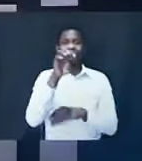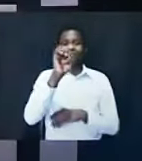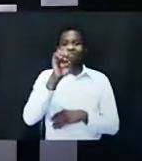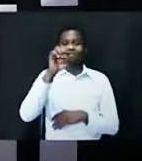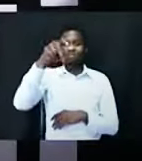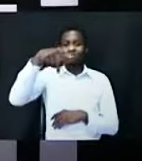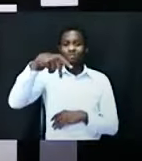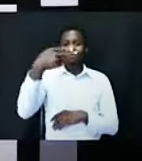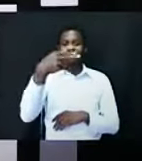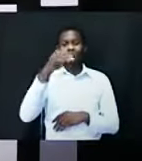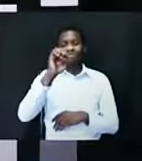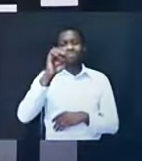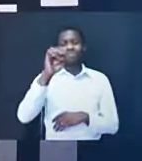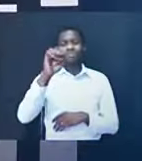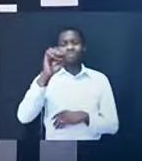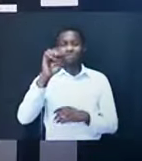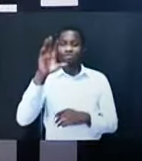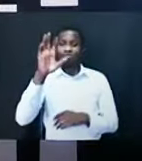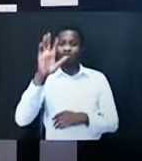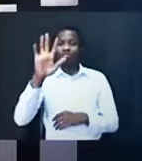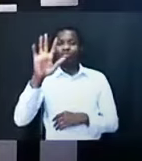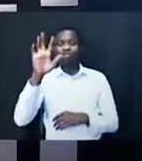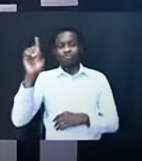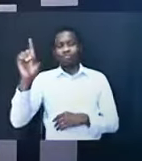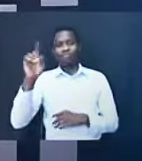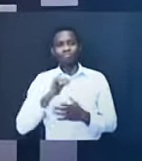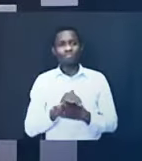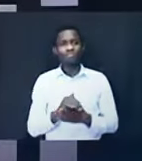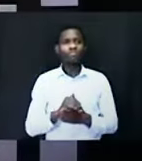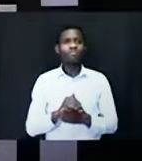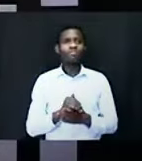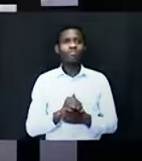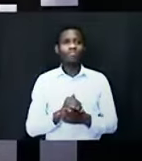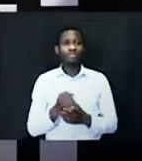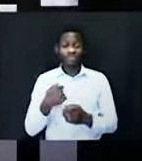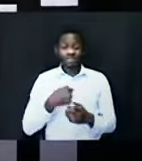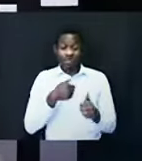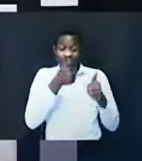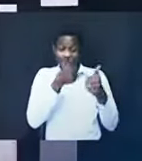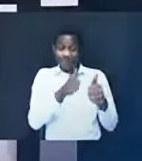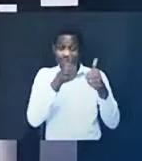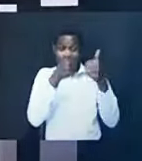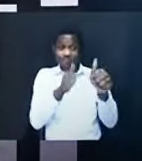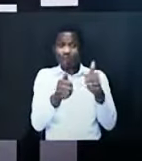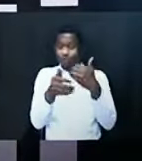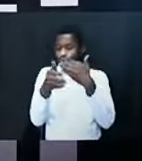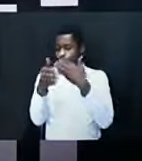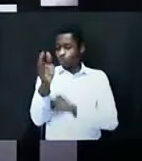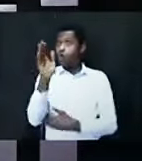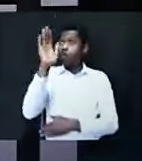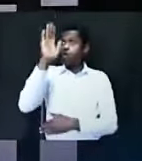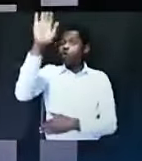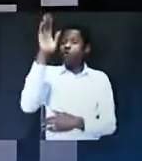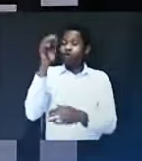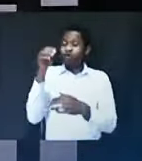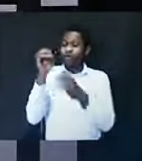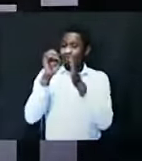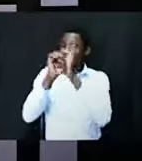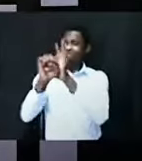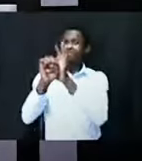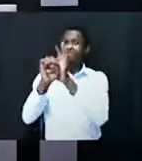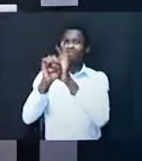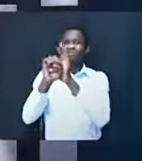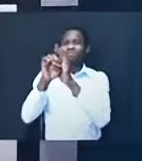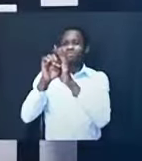Follow God's example. Therefore, as dearly loved children. This scripture